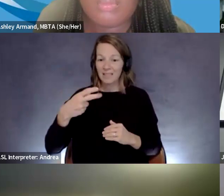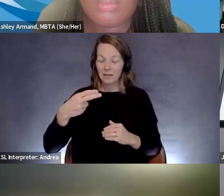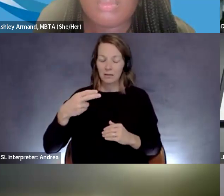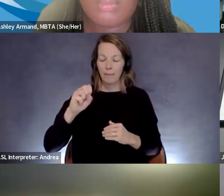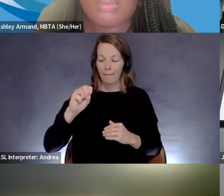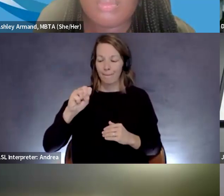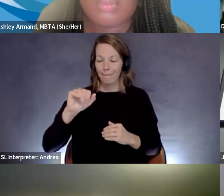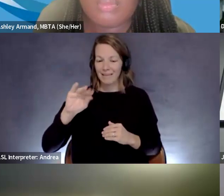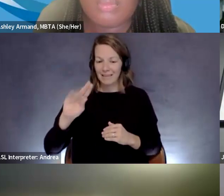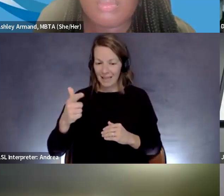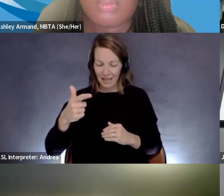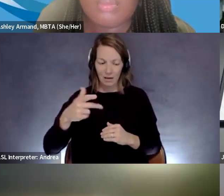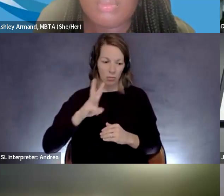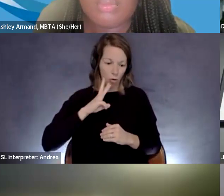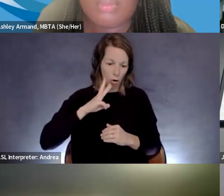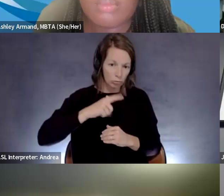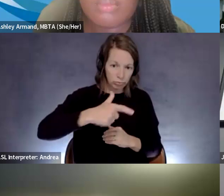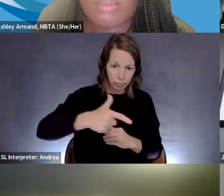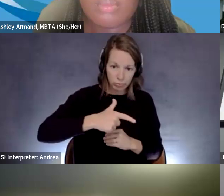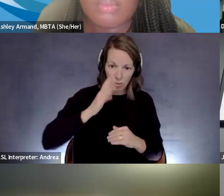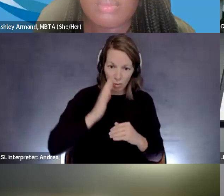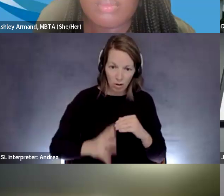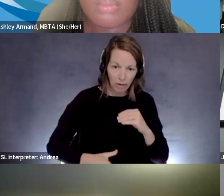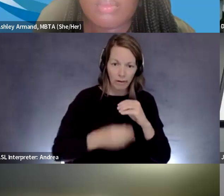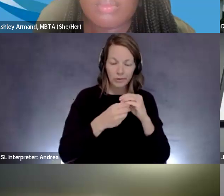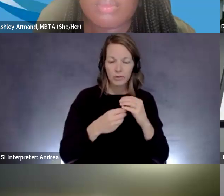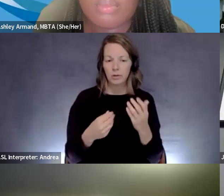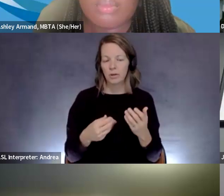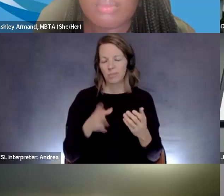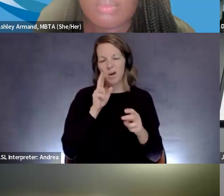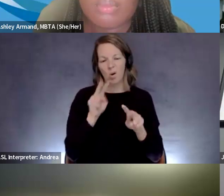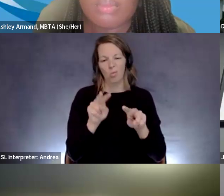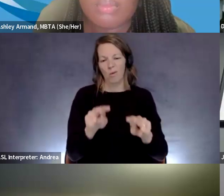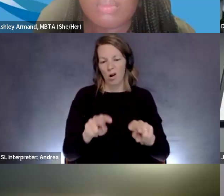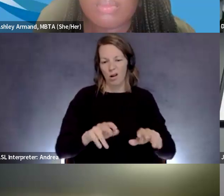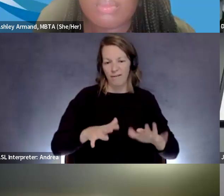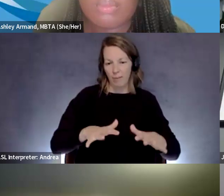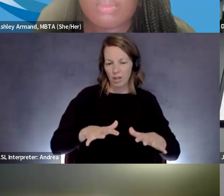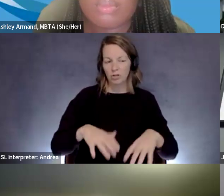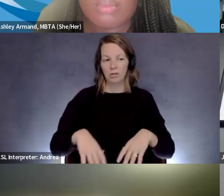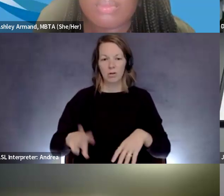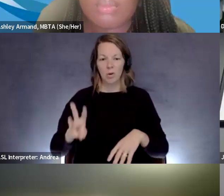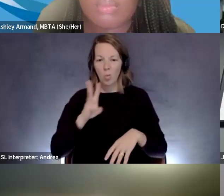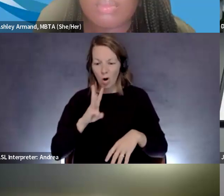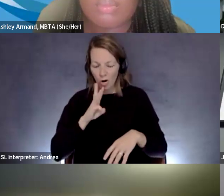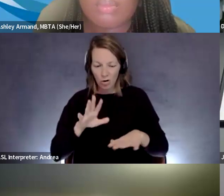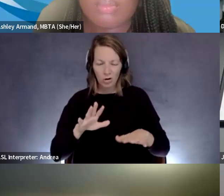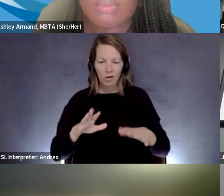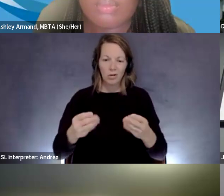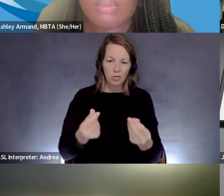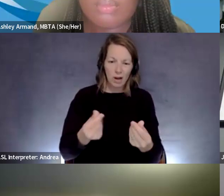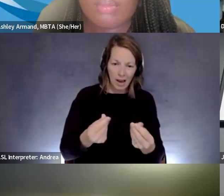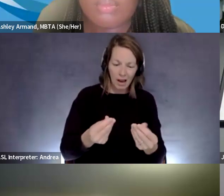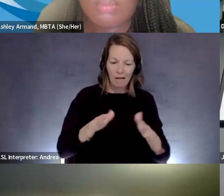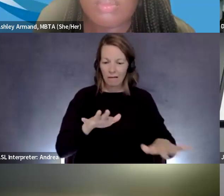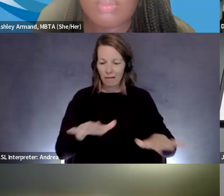are the type of things that we'll continue to monitor and adjust as needed, whether it's vibration, ground deformation. We'll also be monitoring to make sure we're not